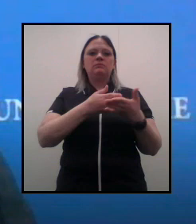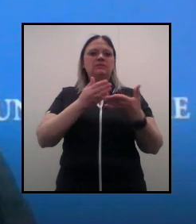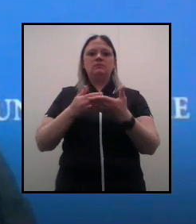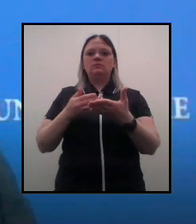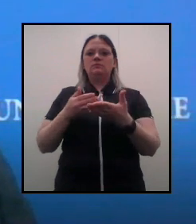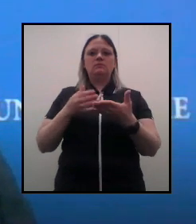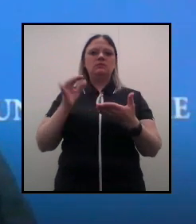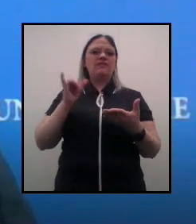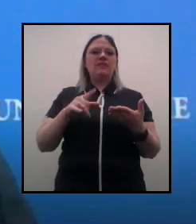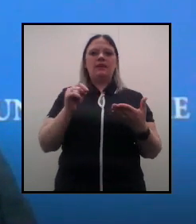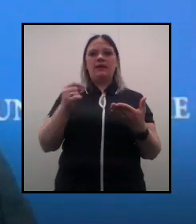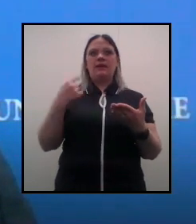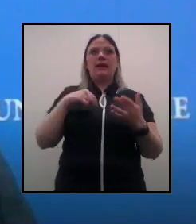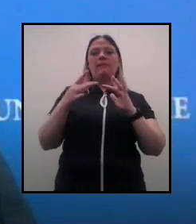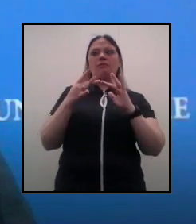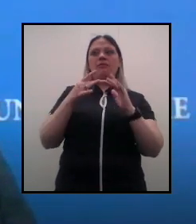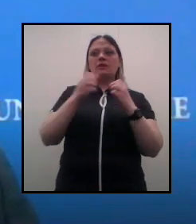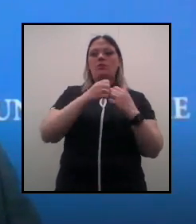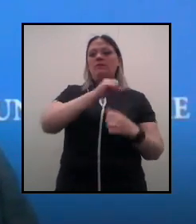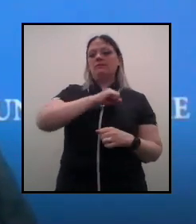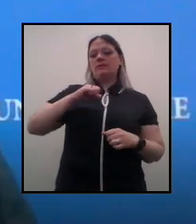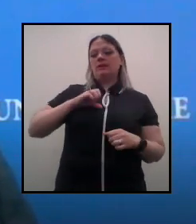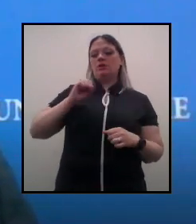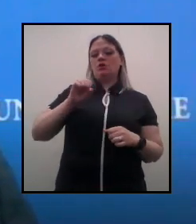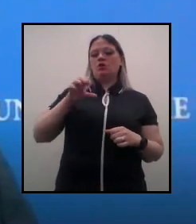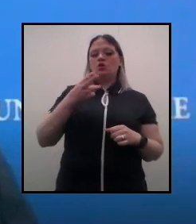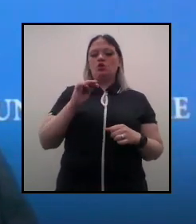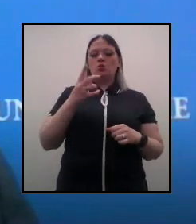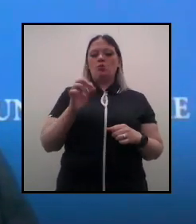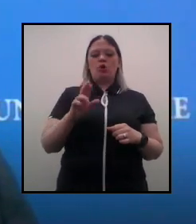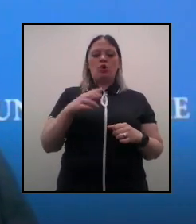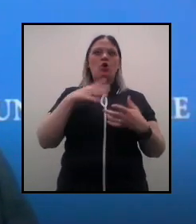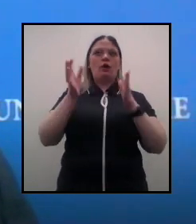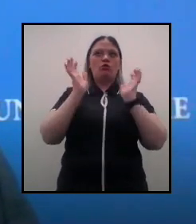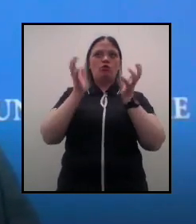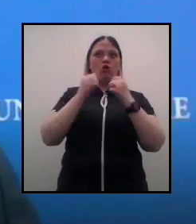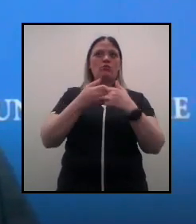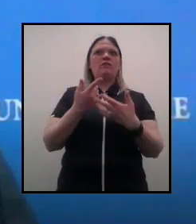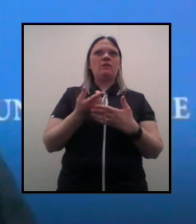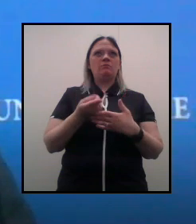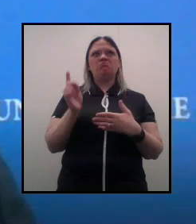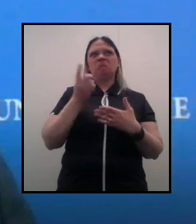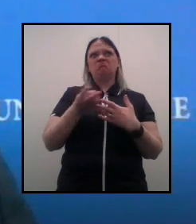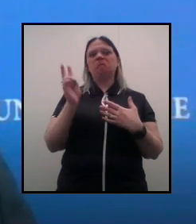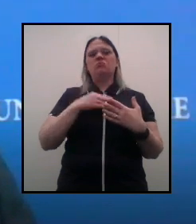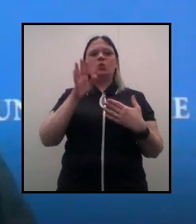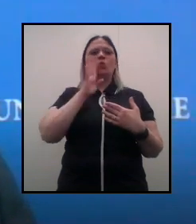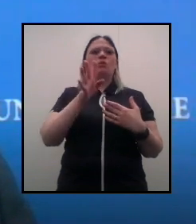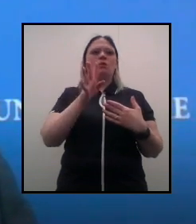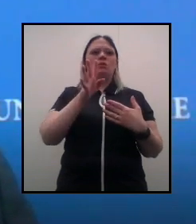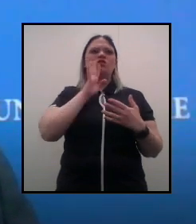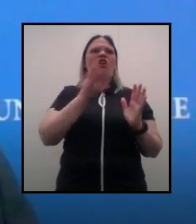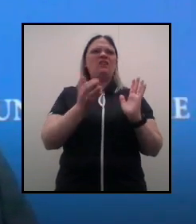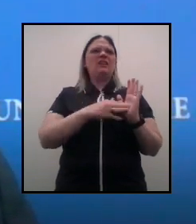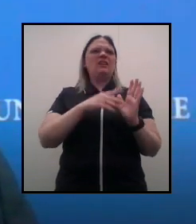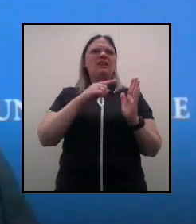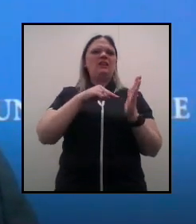touch with Senator Schumer's office and talked to the senator a couple weeks ago. I'm going to be hopefully talking to him again later this week,